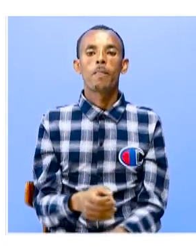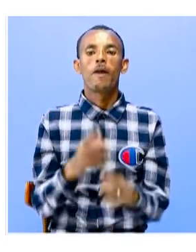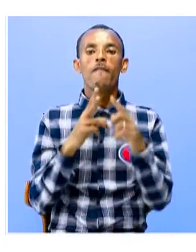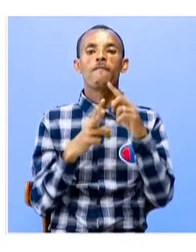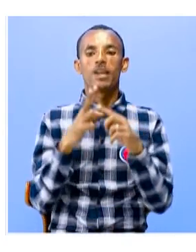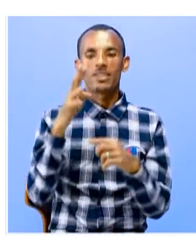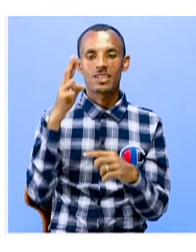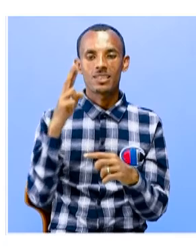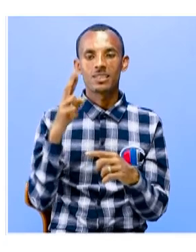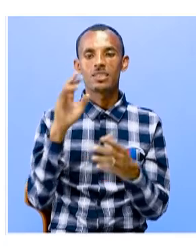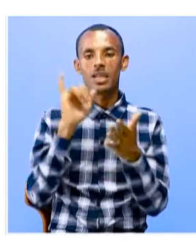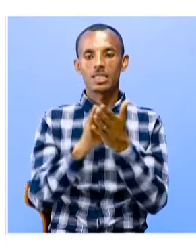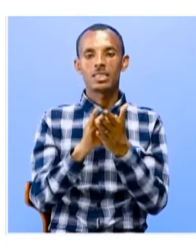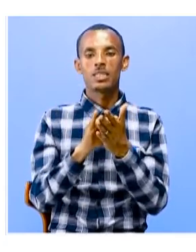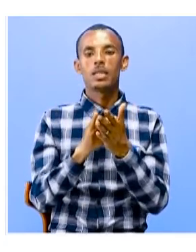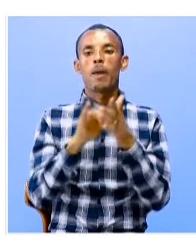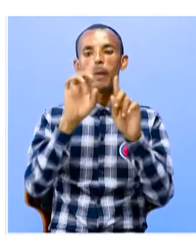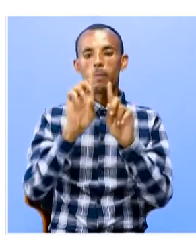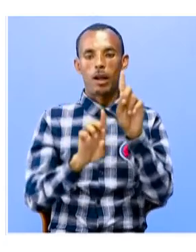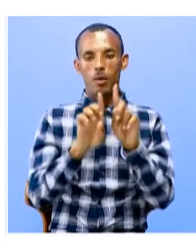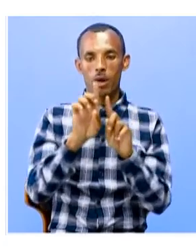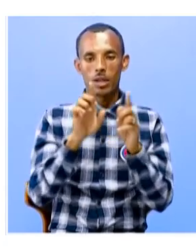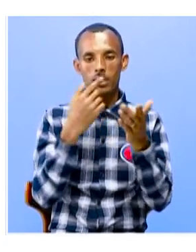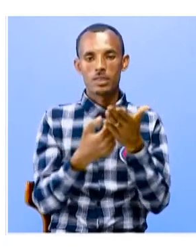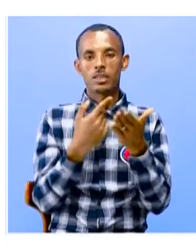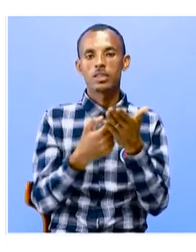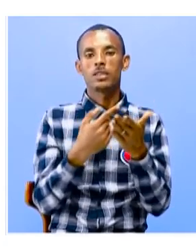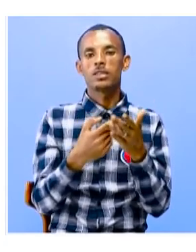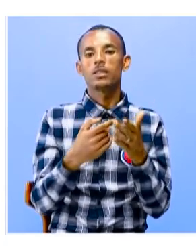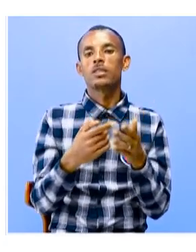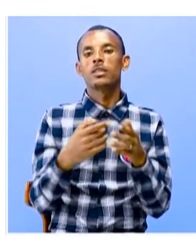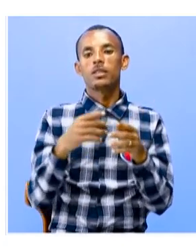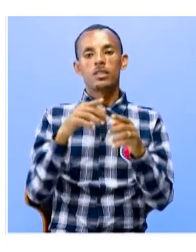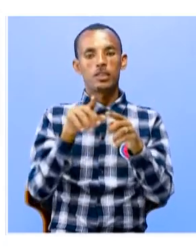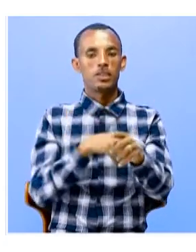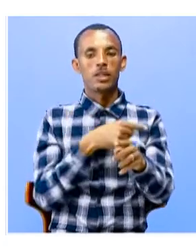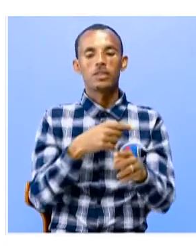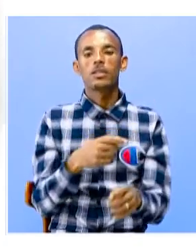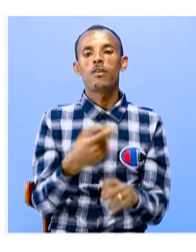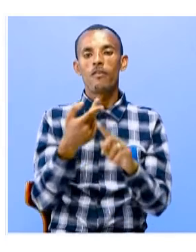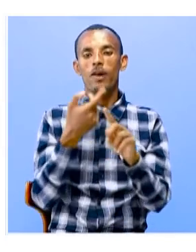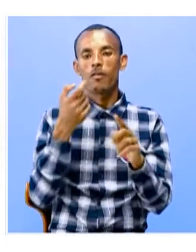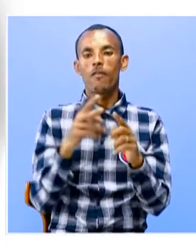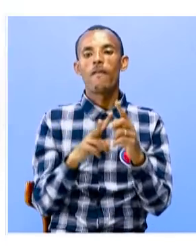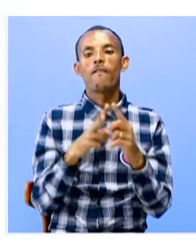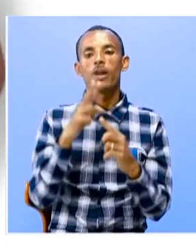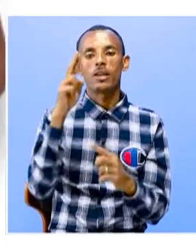vertex. That's a perpendicular distance. When you say distance, it's a perpendicular distance from